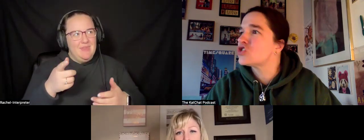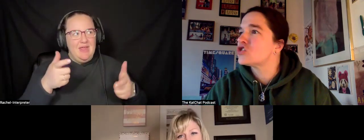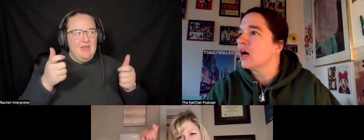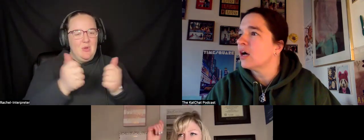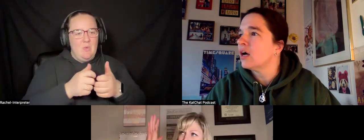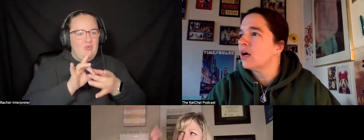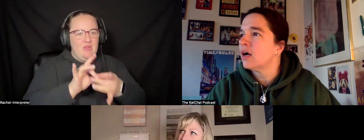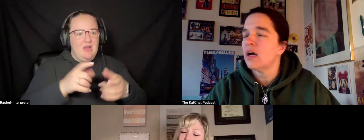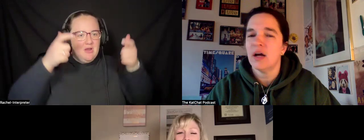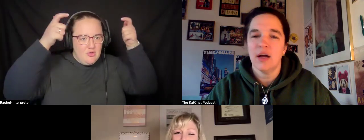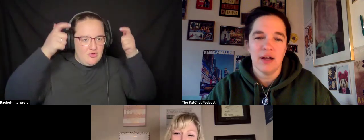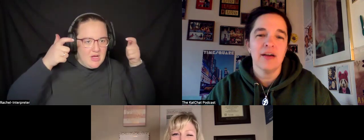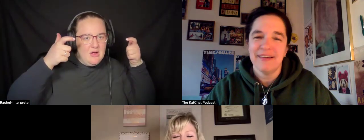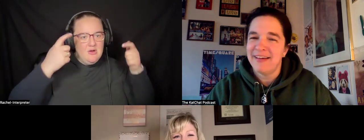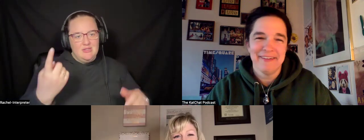crown, adjusting your crown.